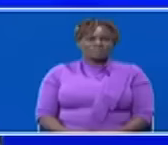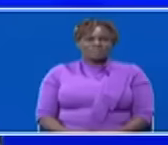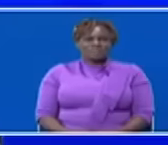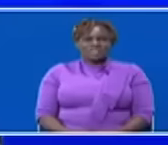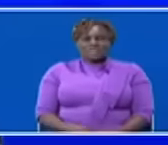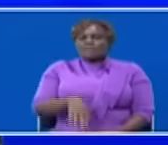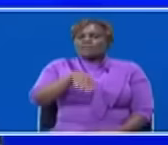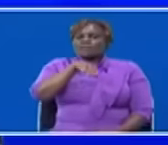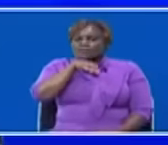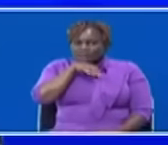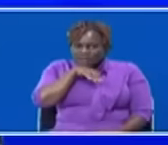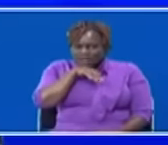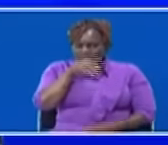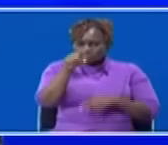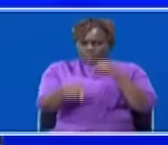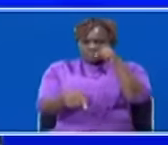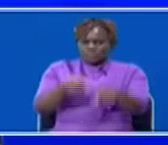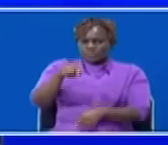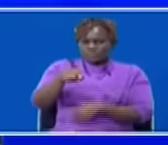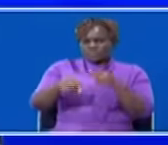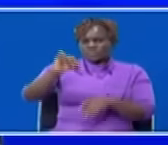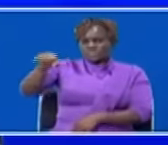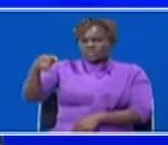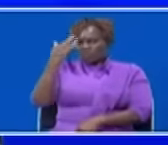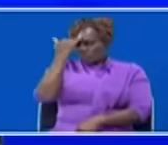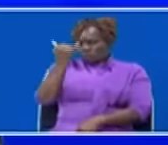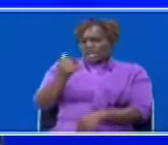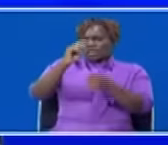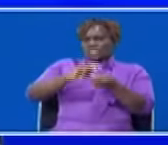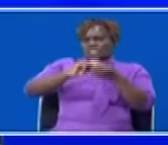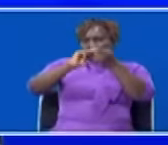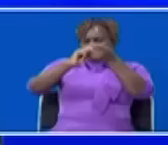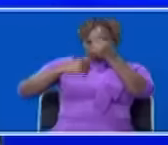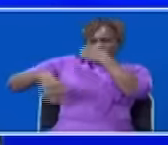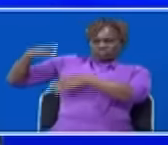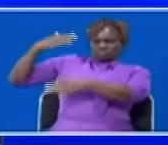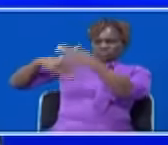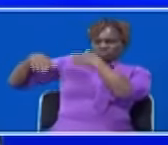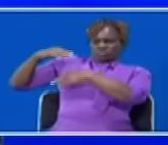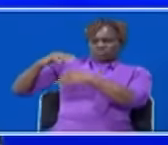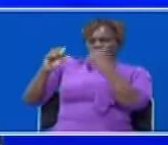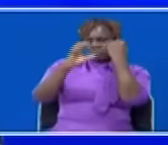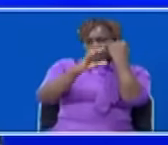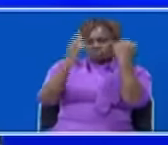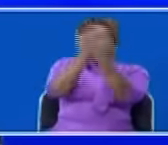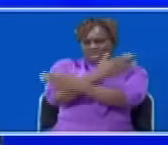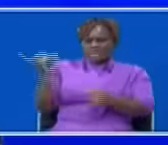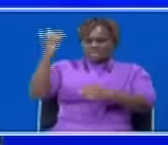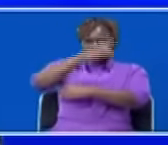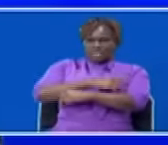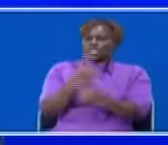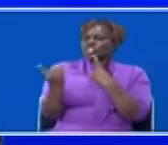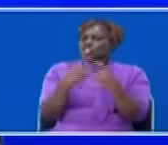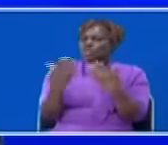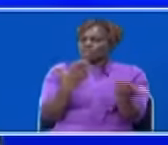Court leader Raila Odinga is accusing the Jubilee administration of reviving the country's dark days. Raila was speaking to court supporters